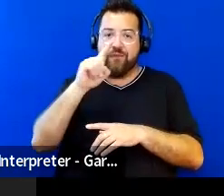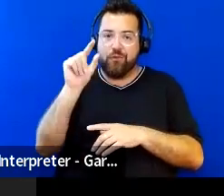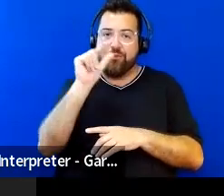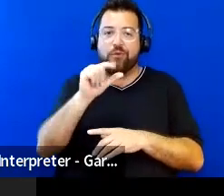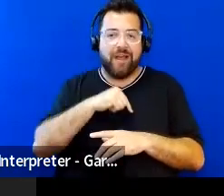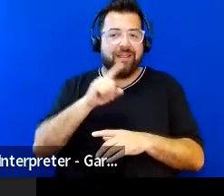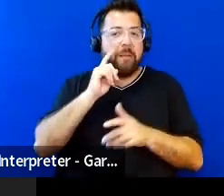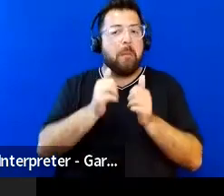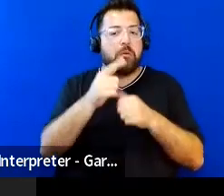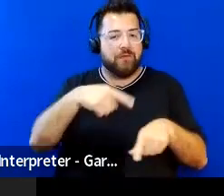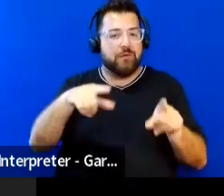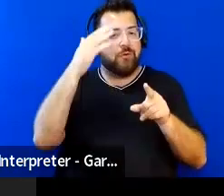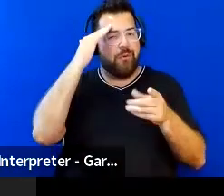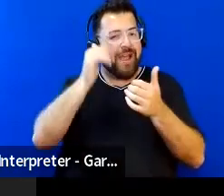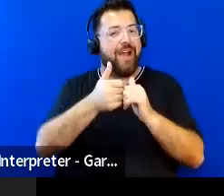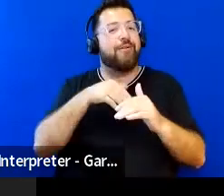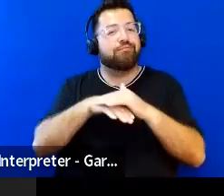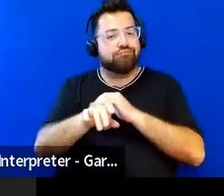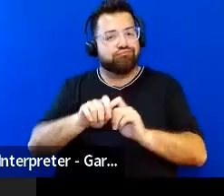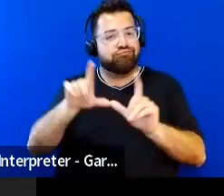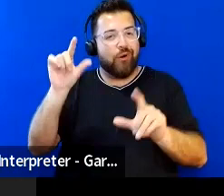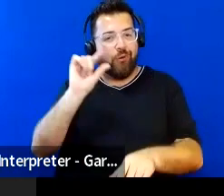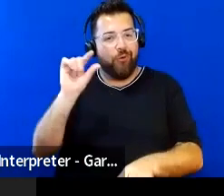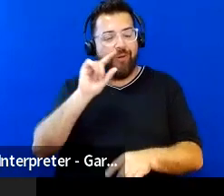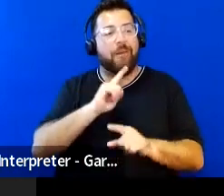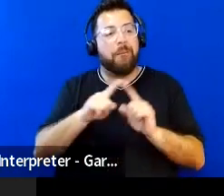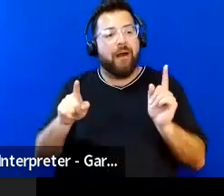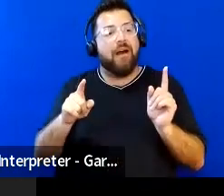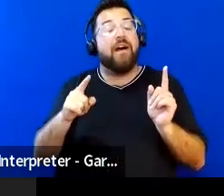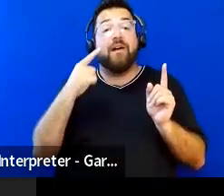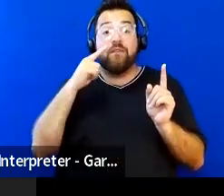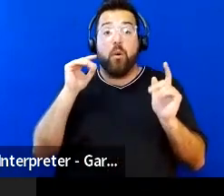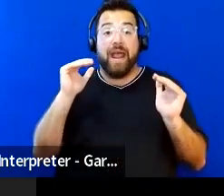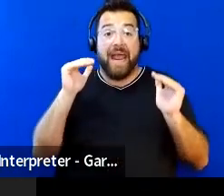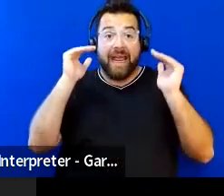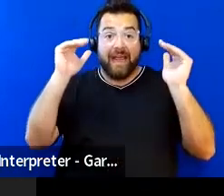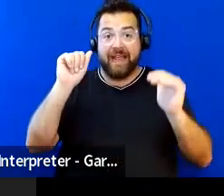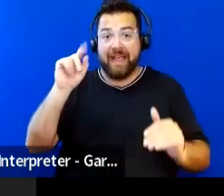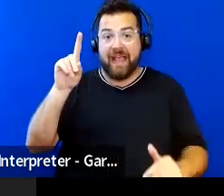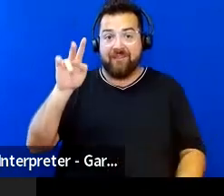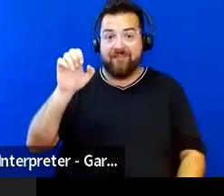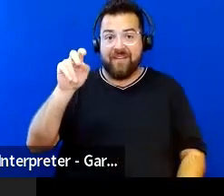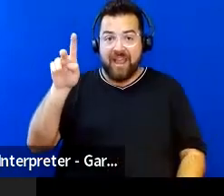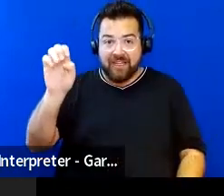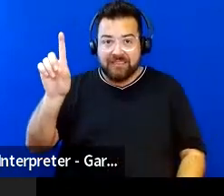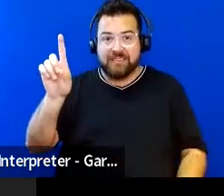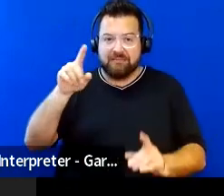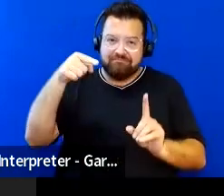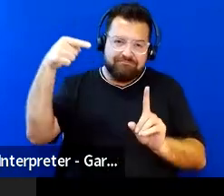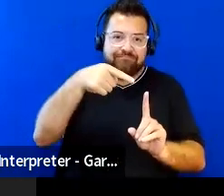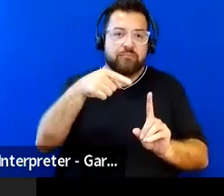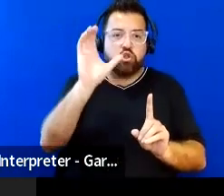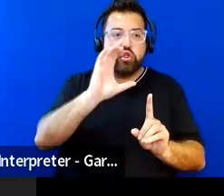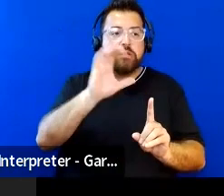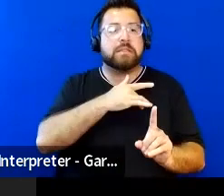that. But to do a advanced search, it's usually on the very bottom